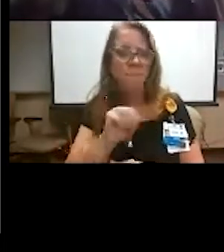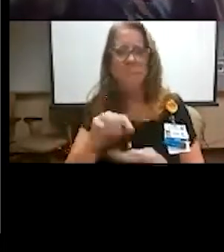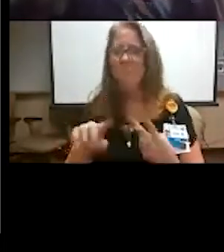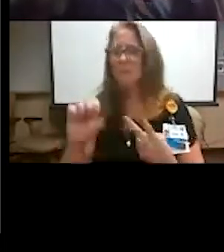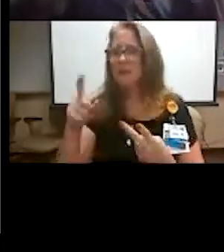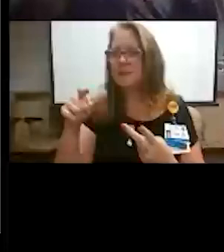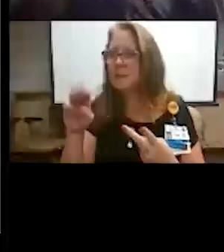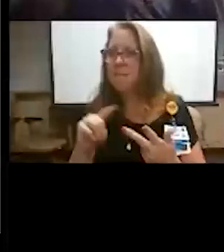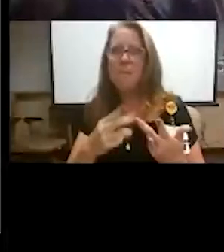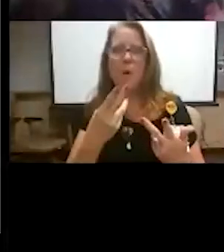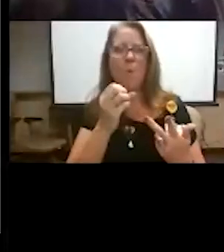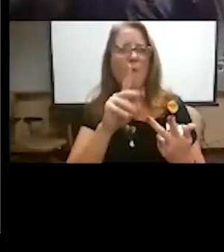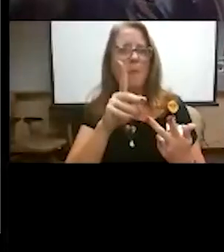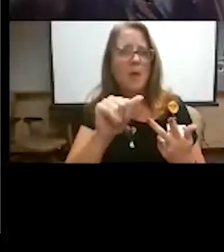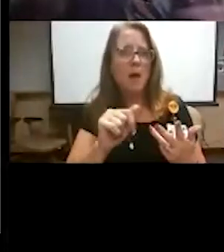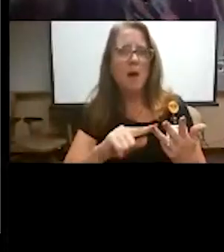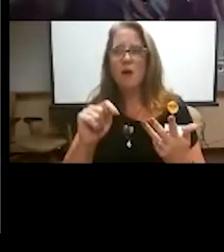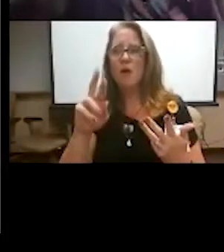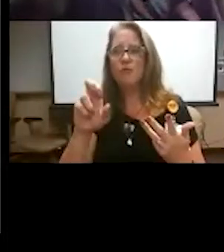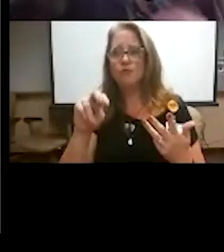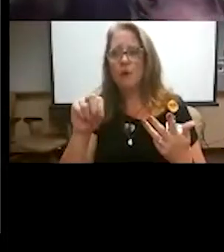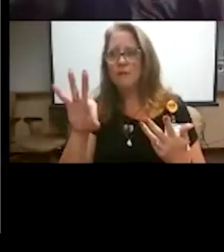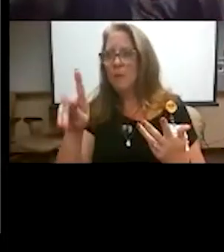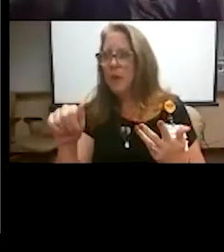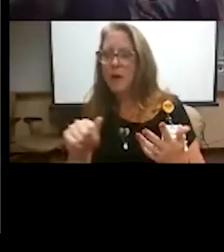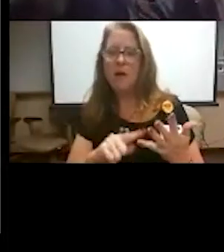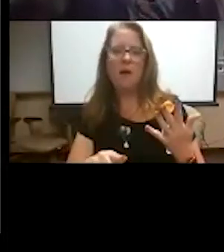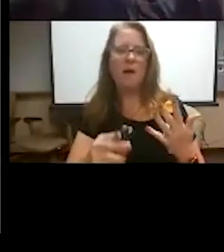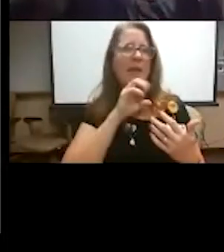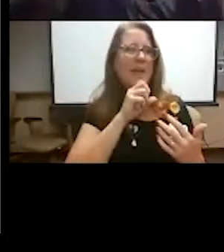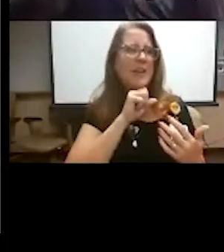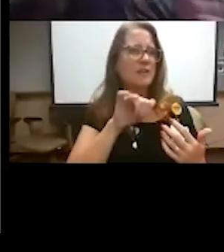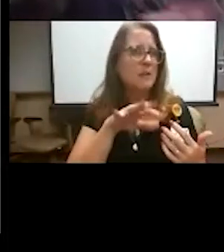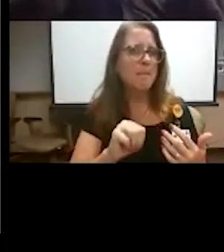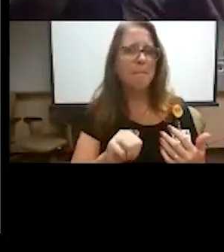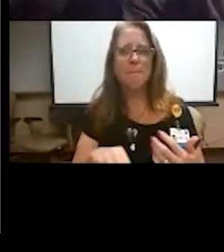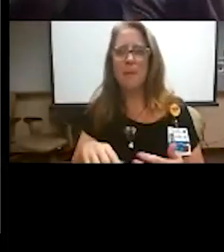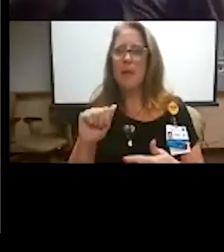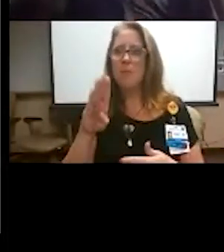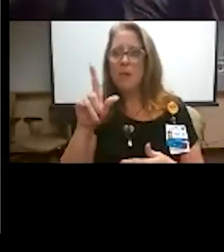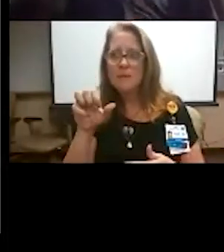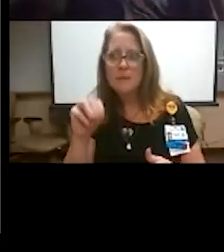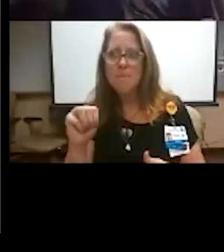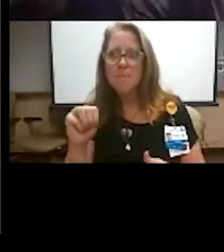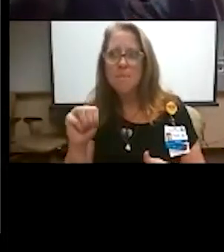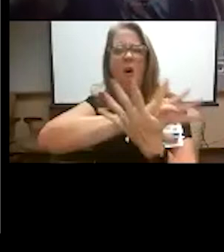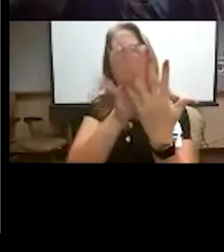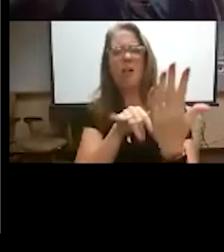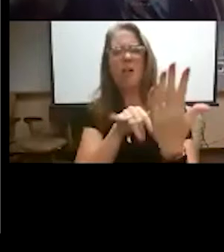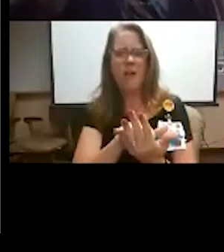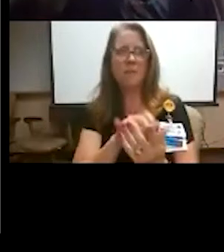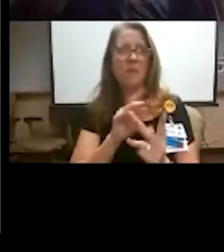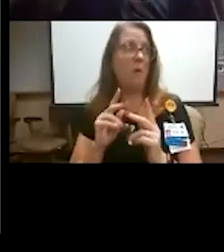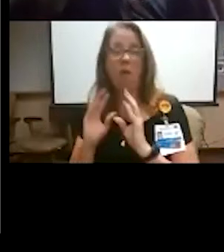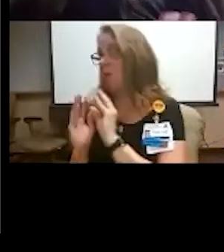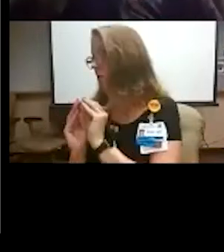sexism, homophobia, transphobia, ageism, ableism, you name it. All of this will become, people will talk about